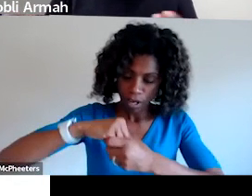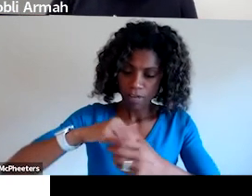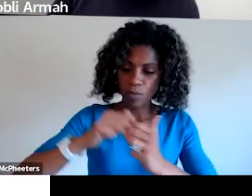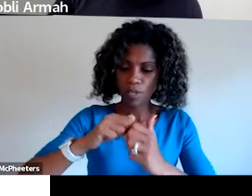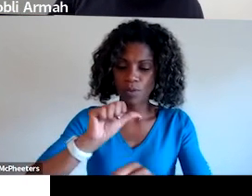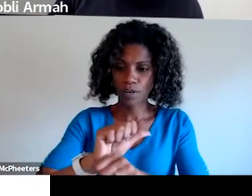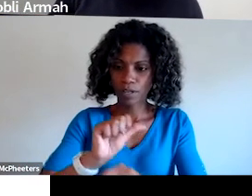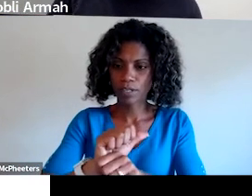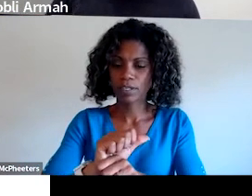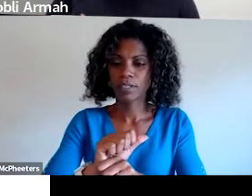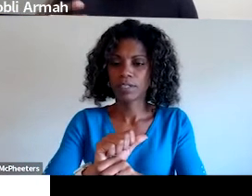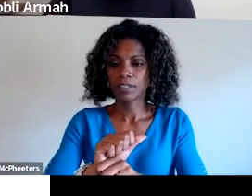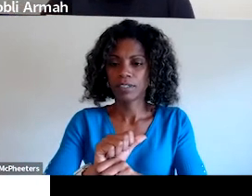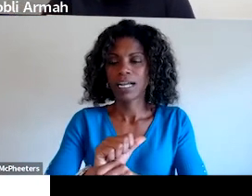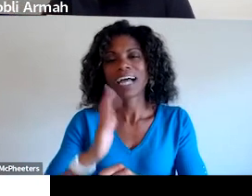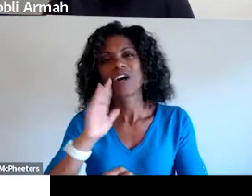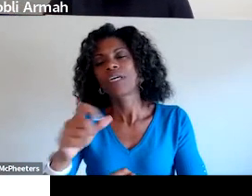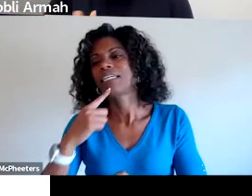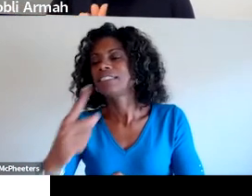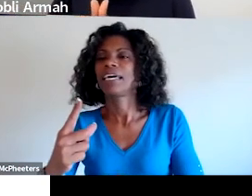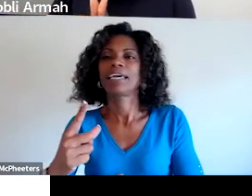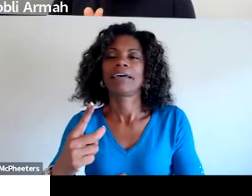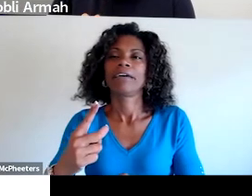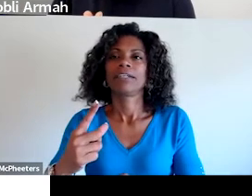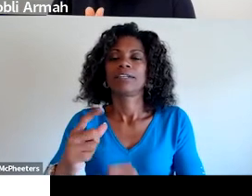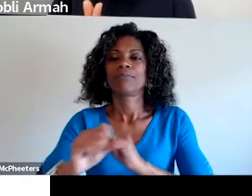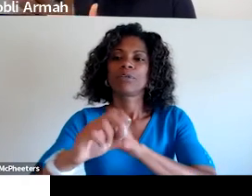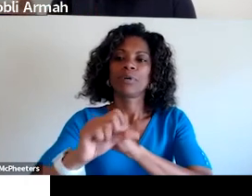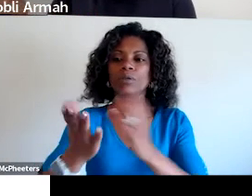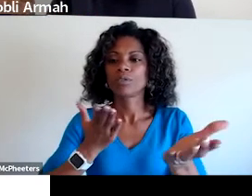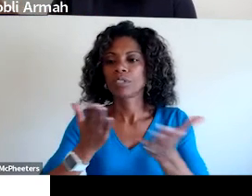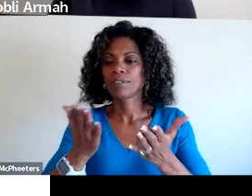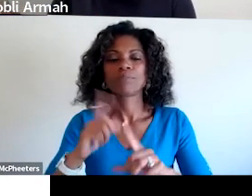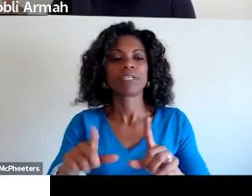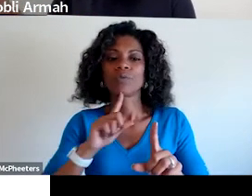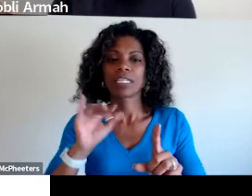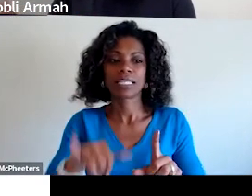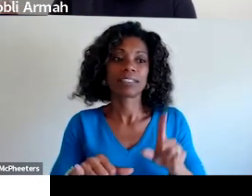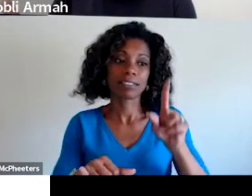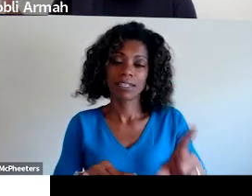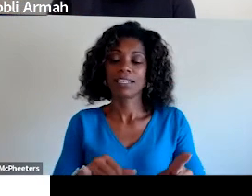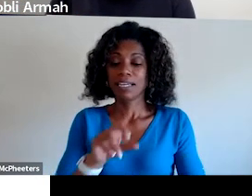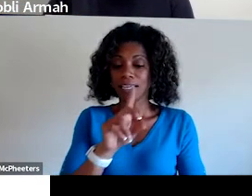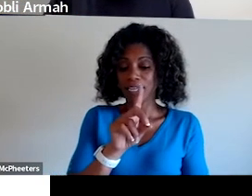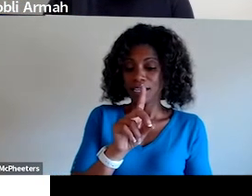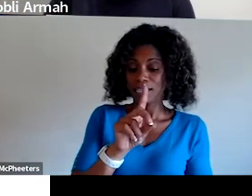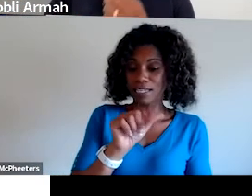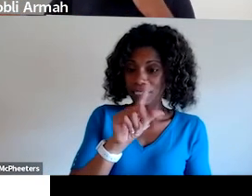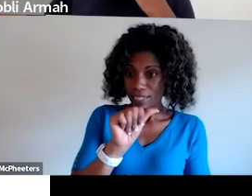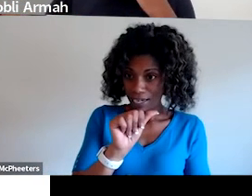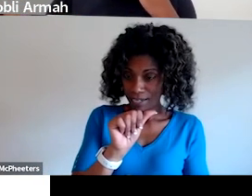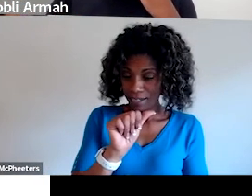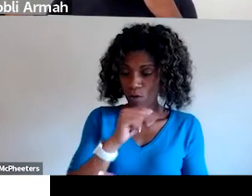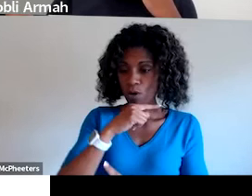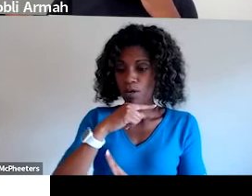be the beneficiary of services and be promoting services. But for this one is, do you have a narrative of a real person that contextualizes